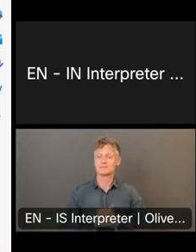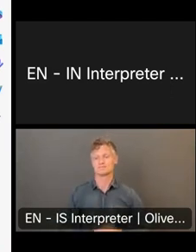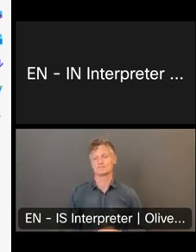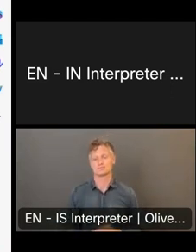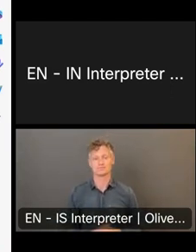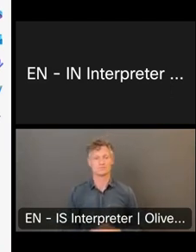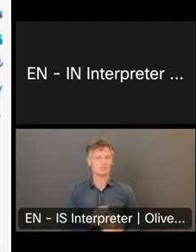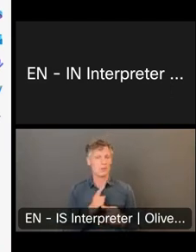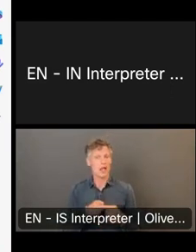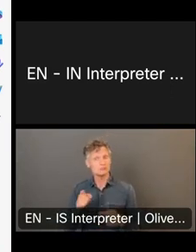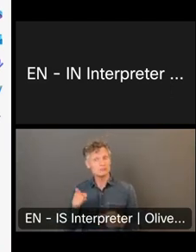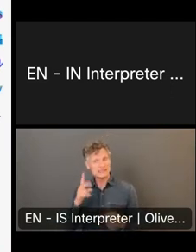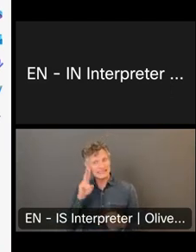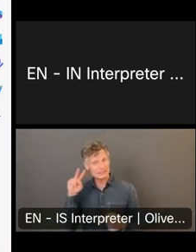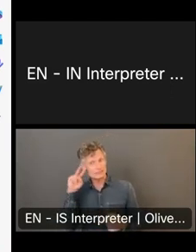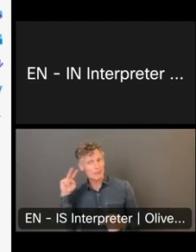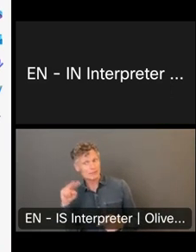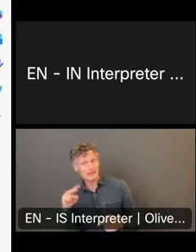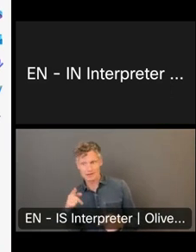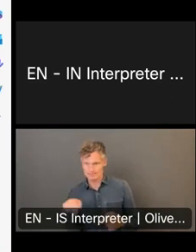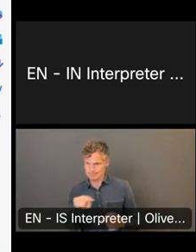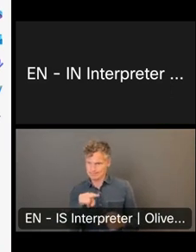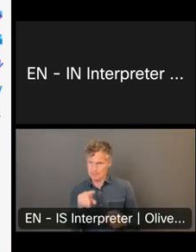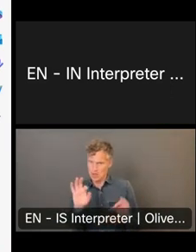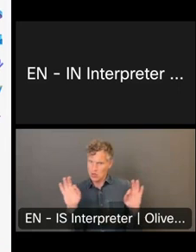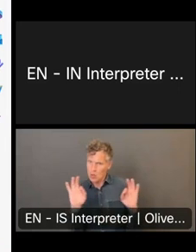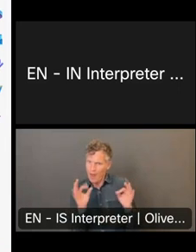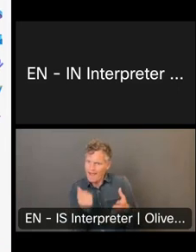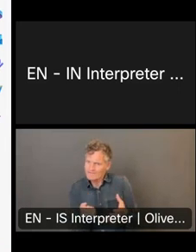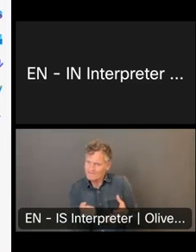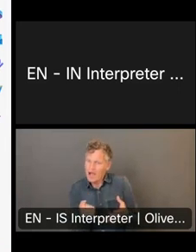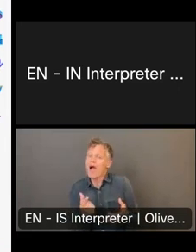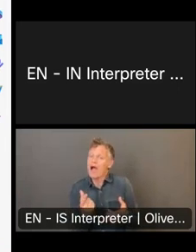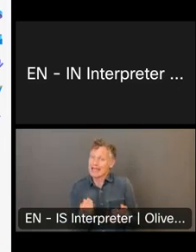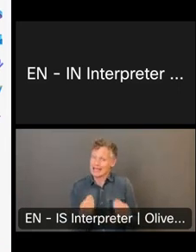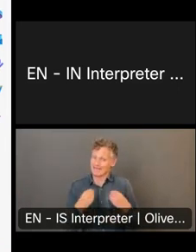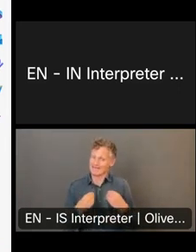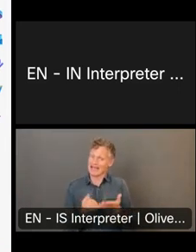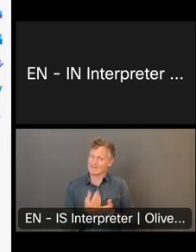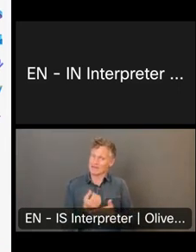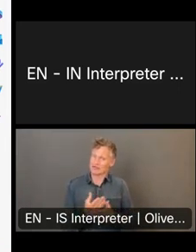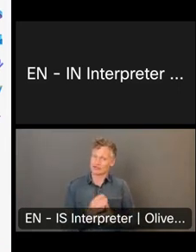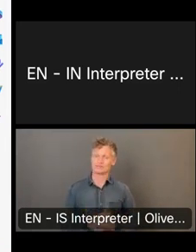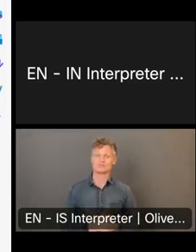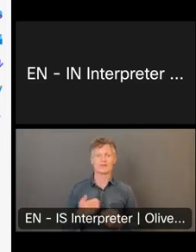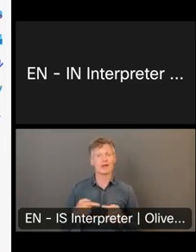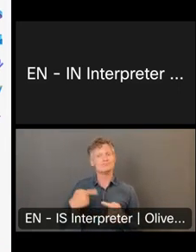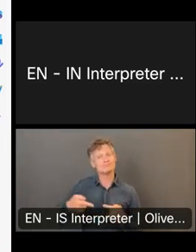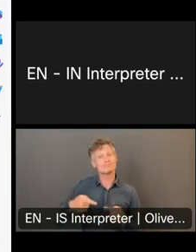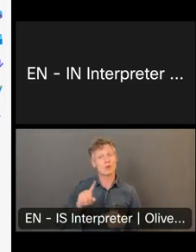simple information transfer, as by what they do. Bühler in 1930 distinguished Funktionslust,